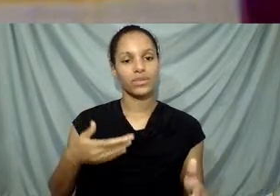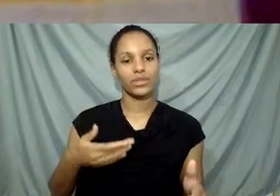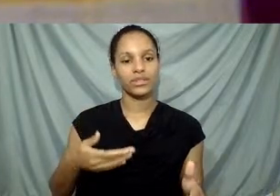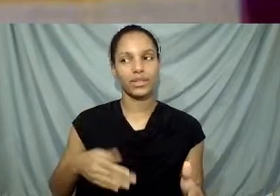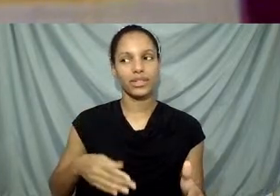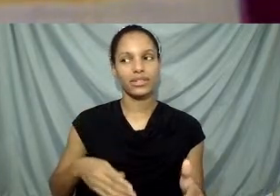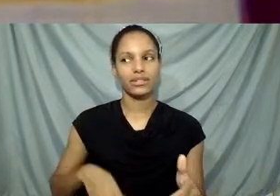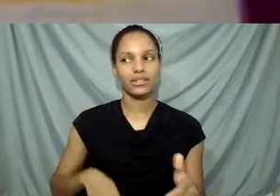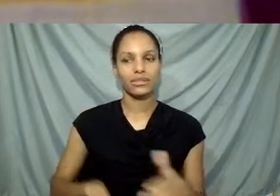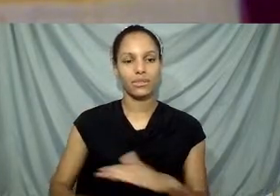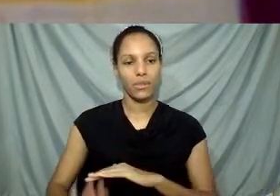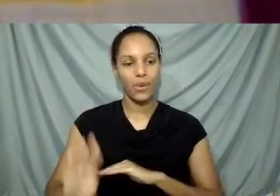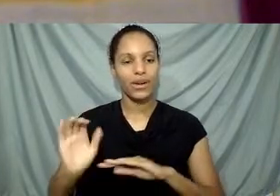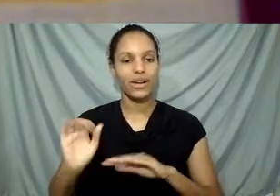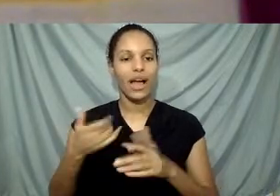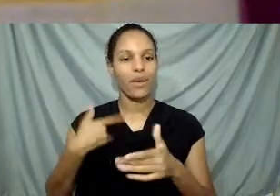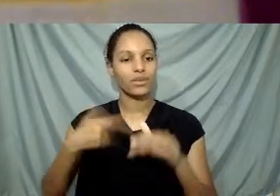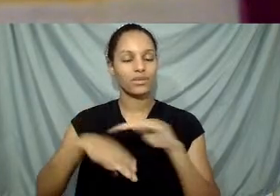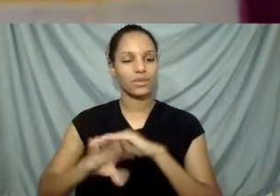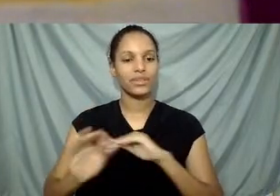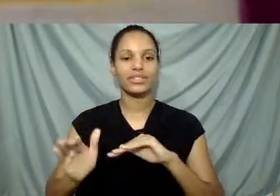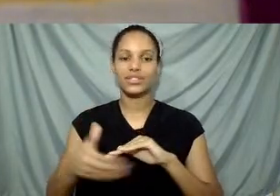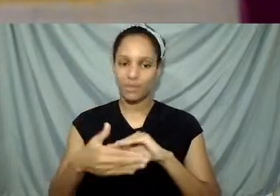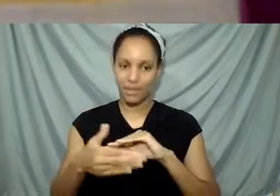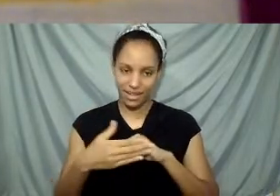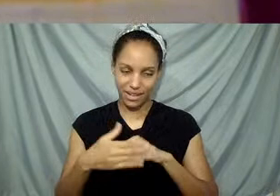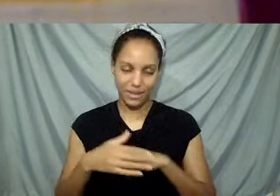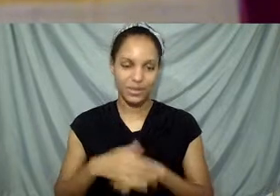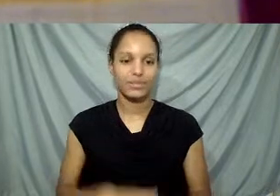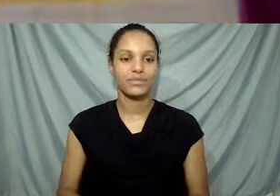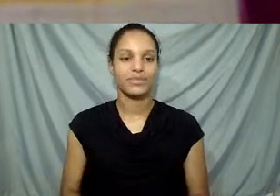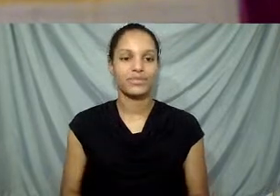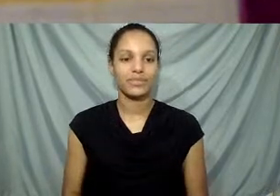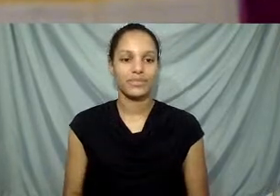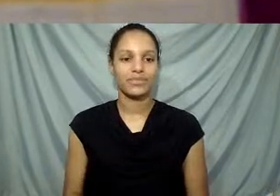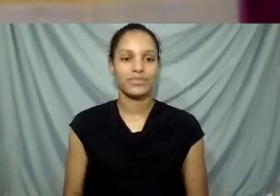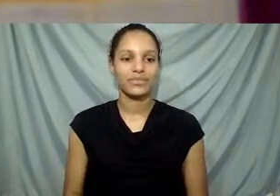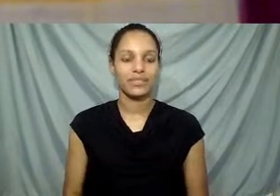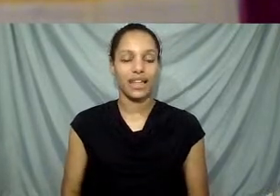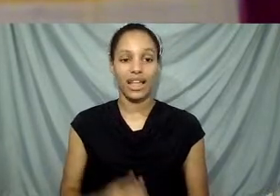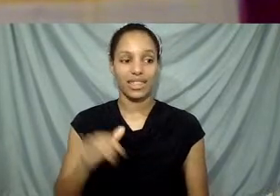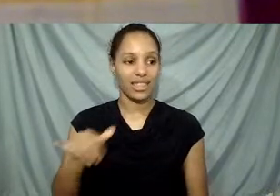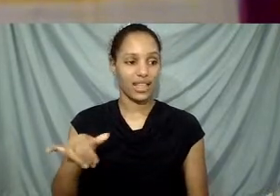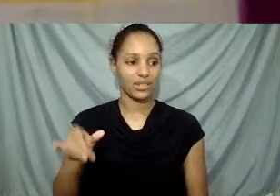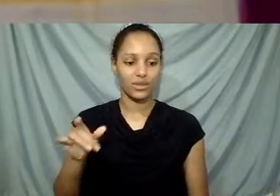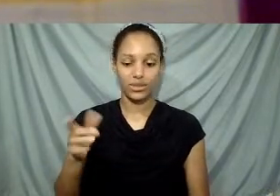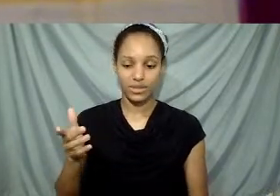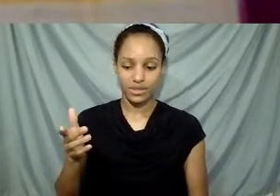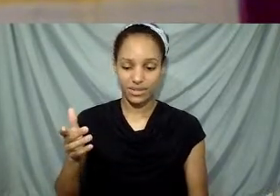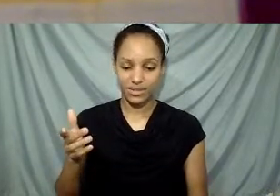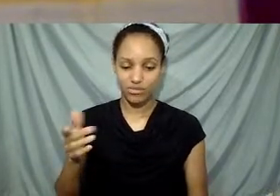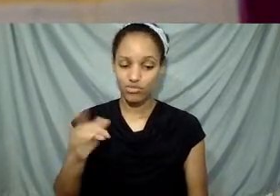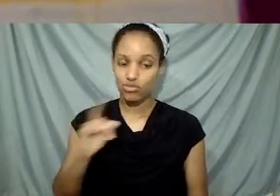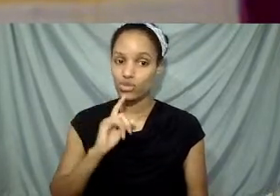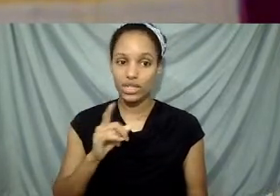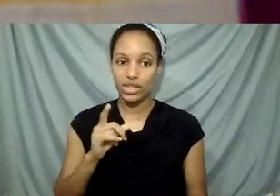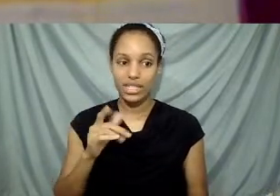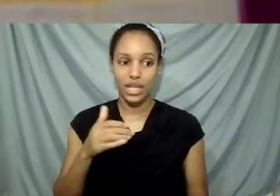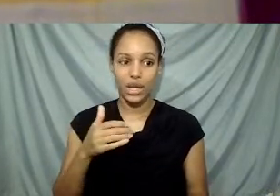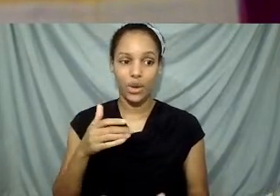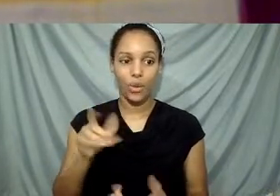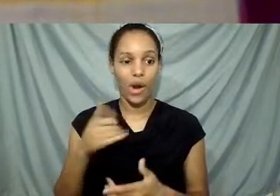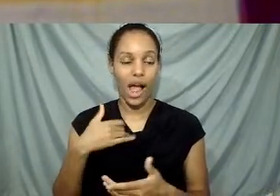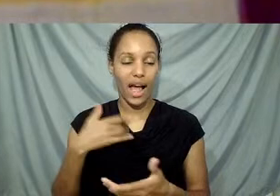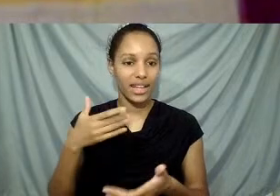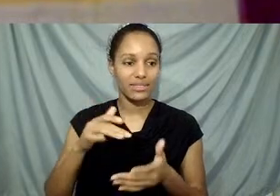Manchester. Georges Valley is where my mother is from, and that's where I get the core of my Black dance. It